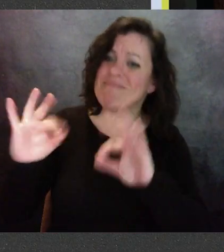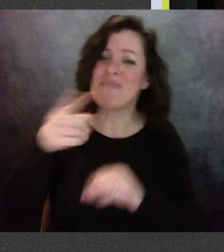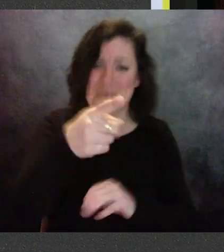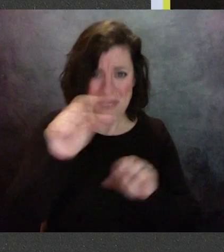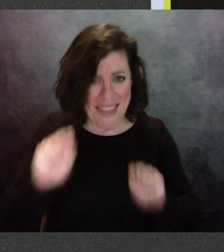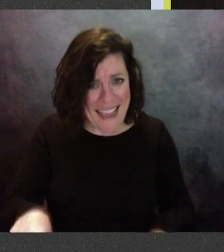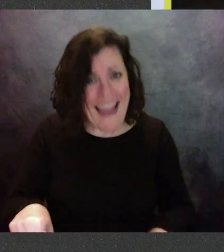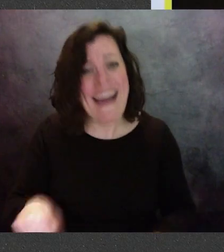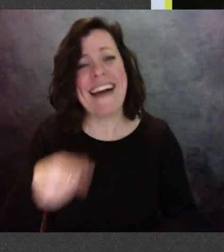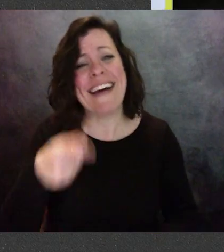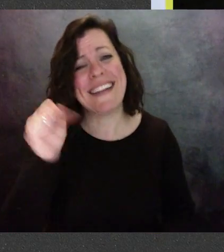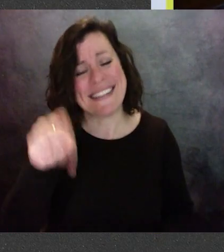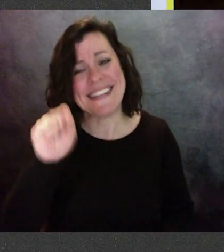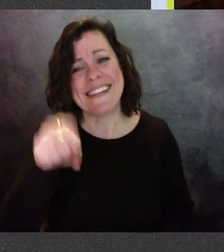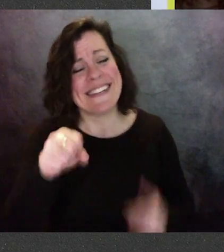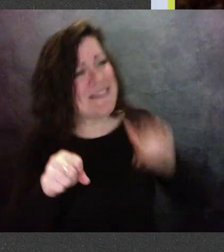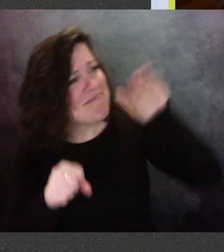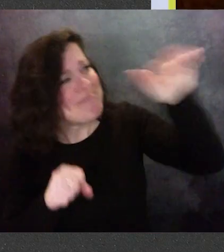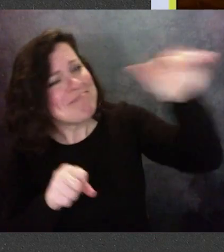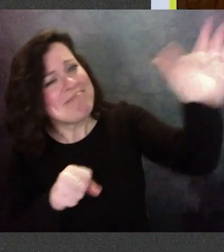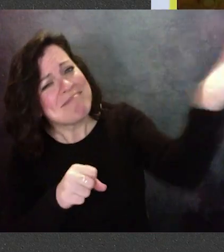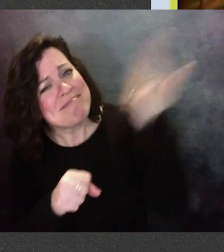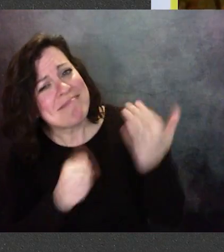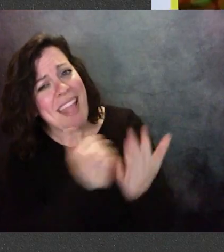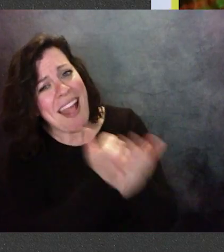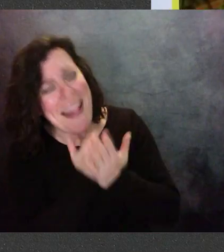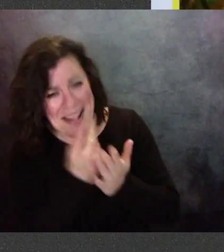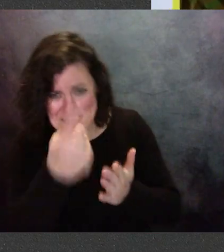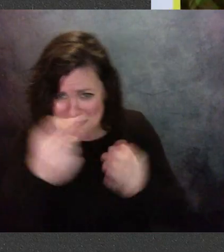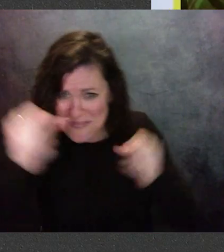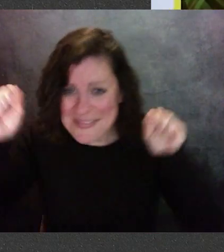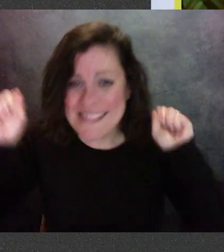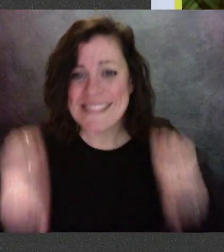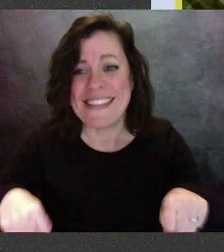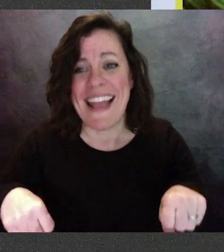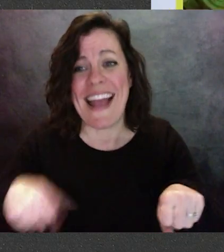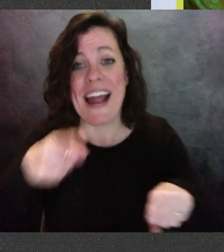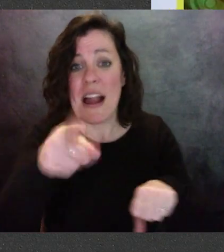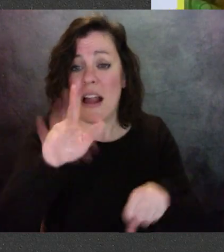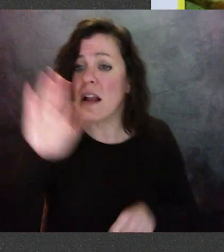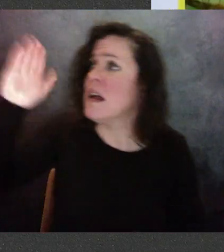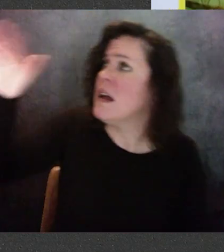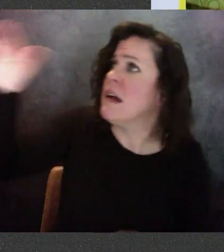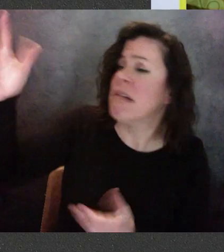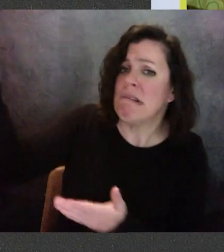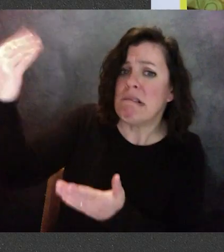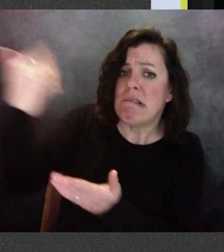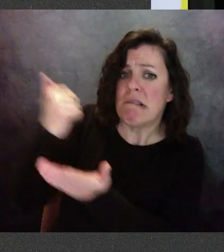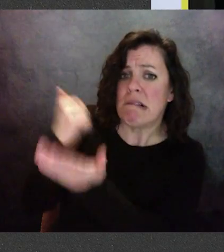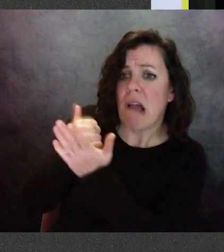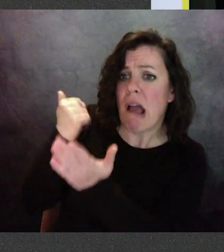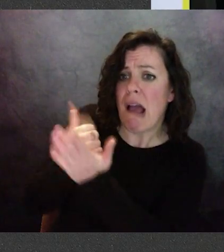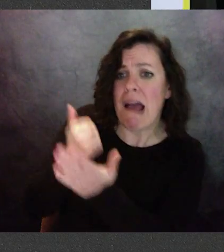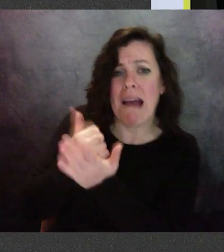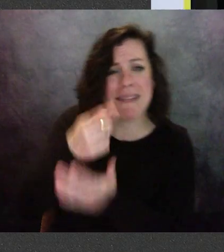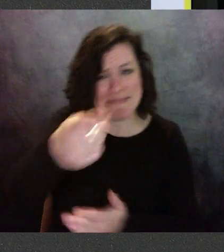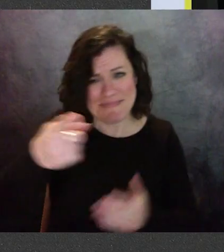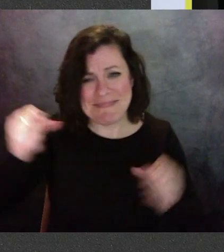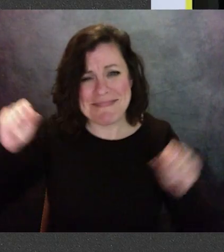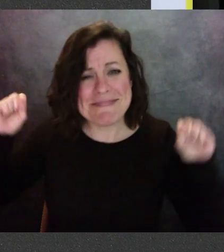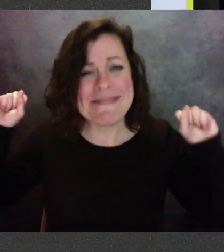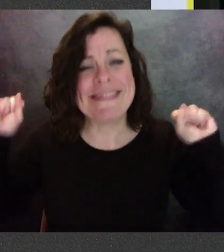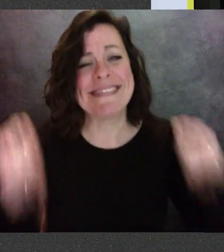you can. Yes, you can. You can ask someone for help. Oh, yes,